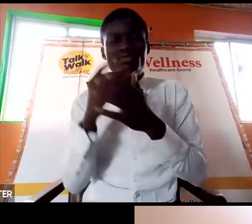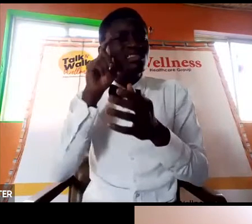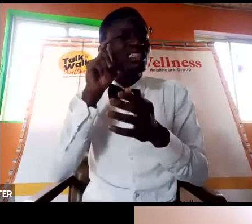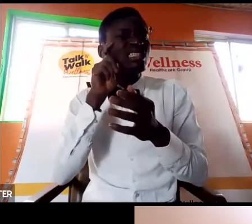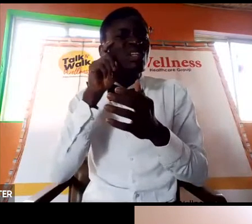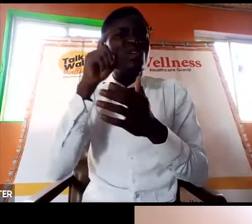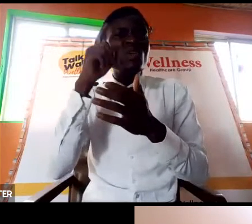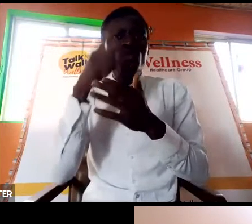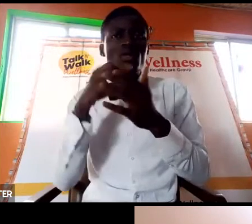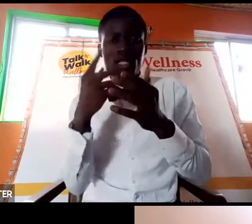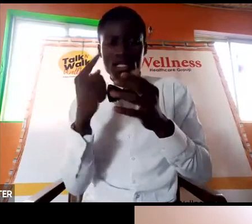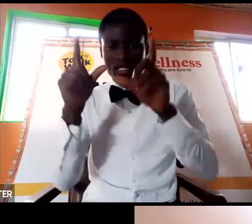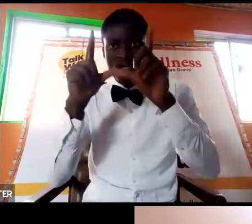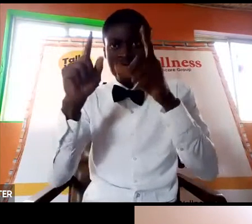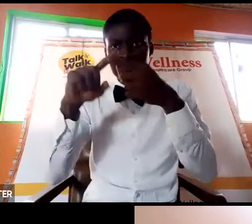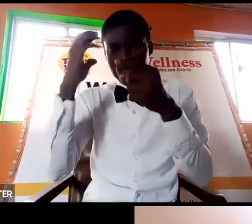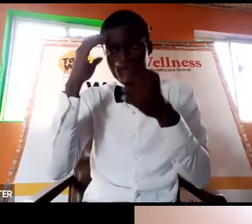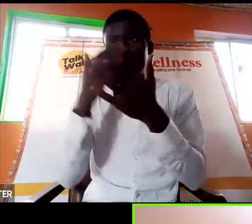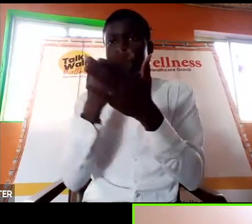not?